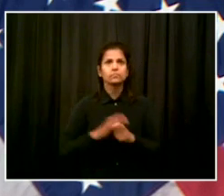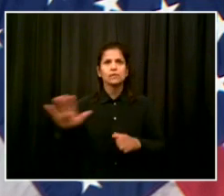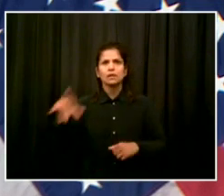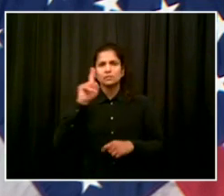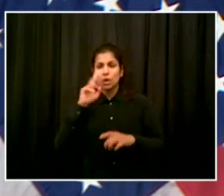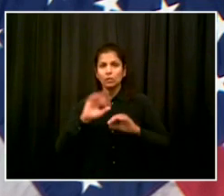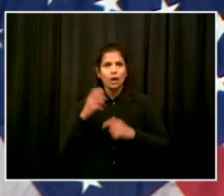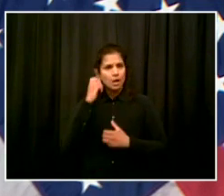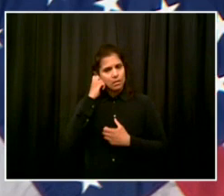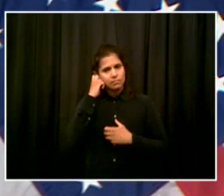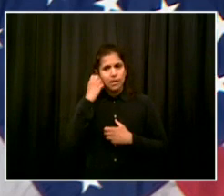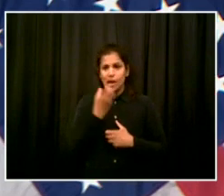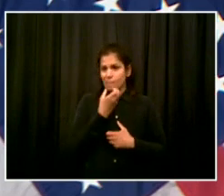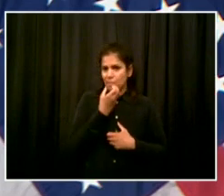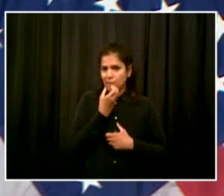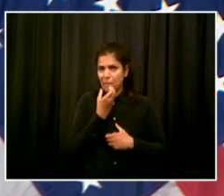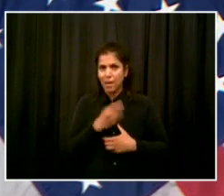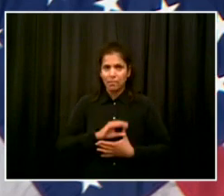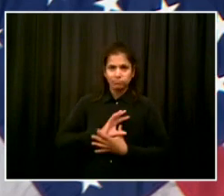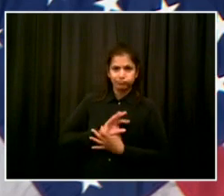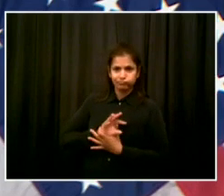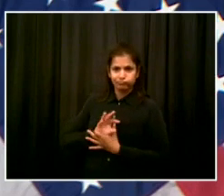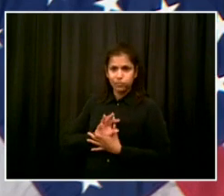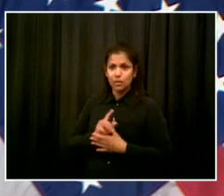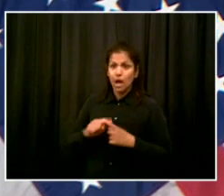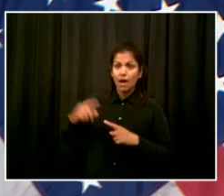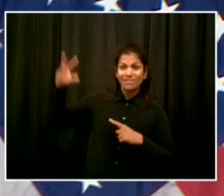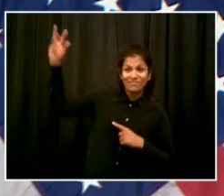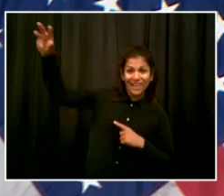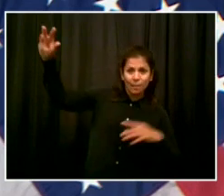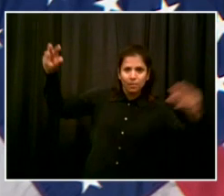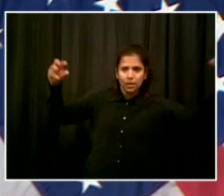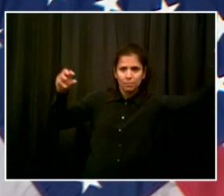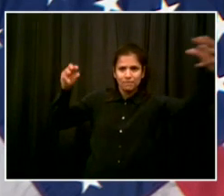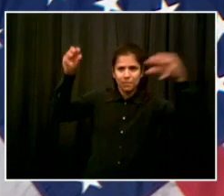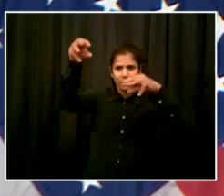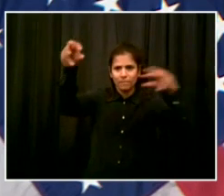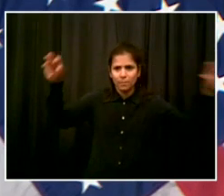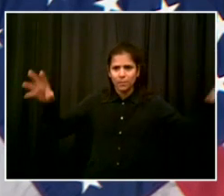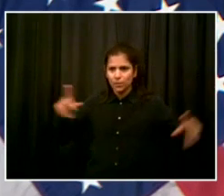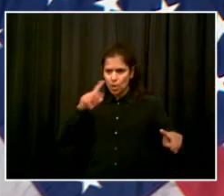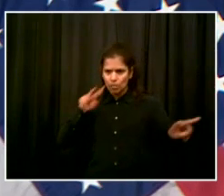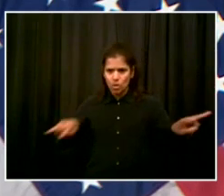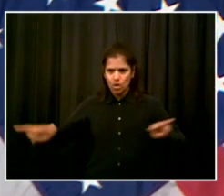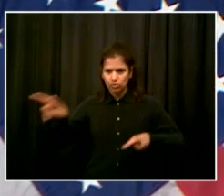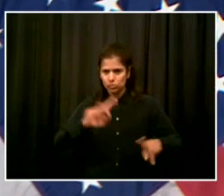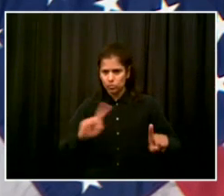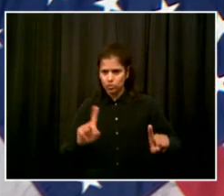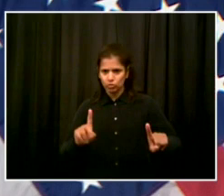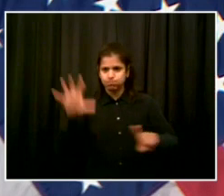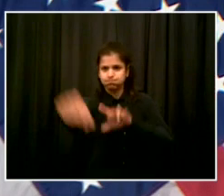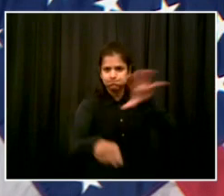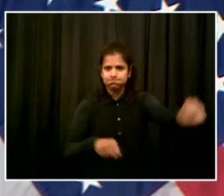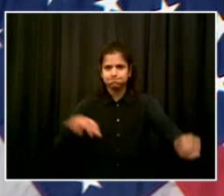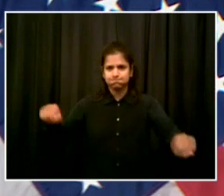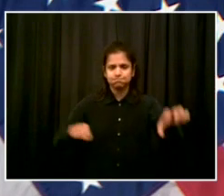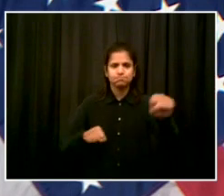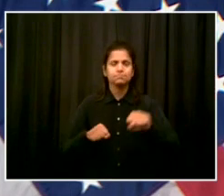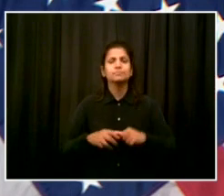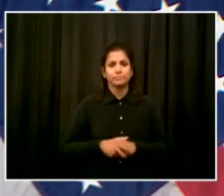small number of people that frankly just don't get it. We're going to need help on this. We're going to need help from district